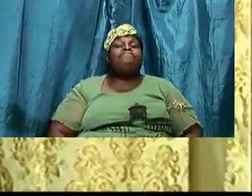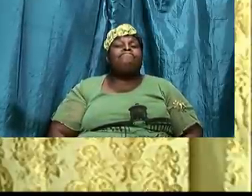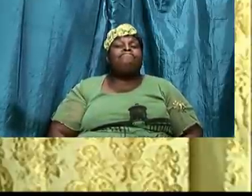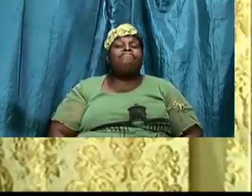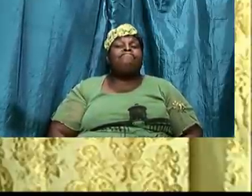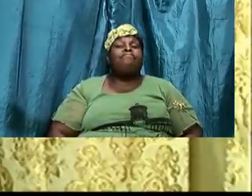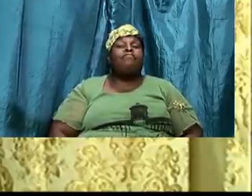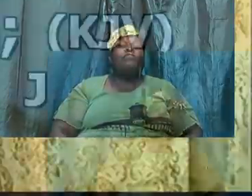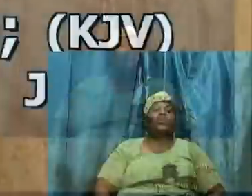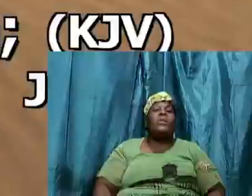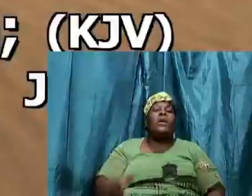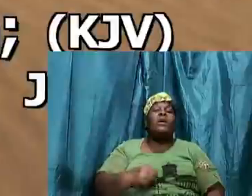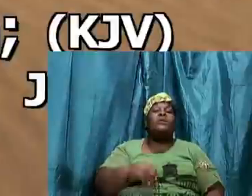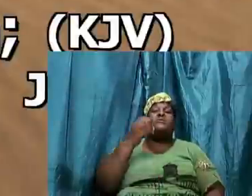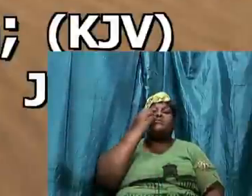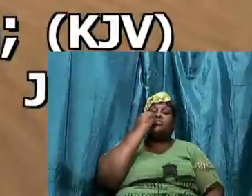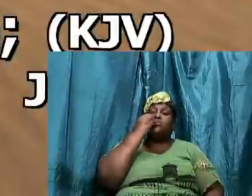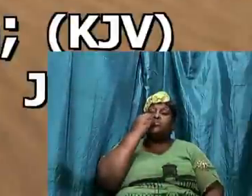And supper